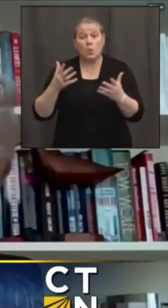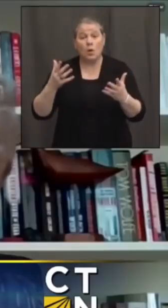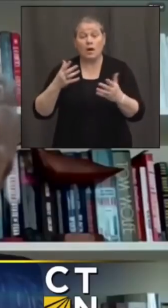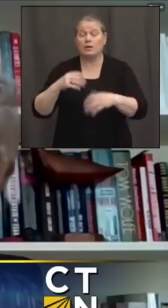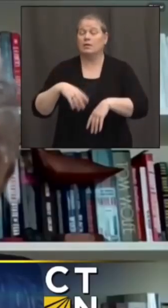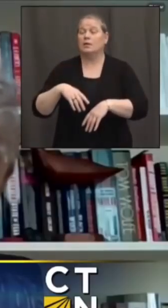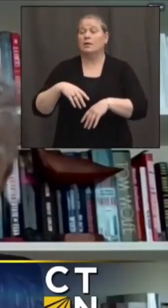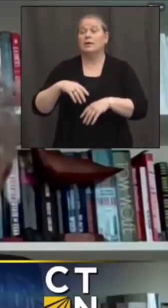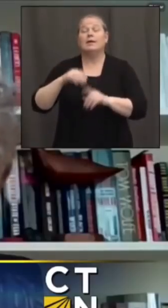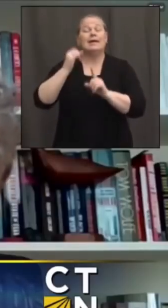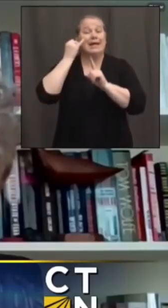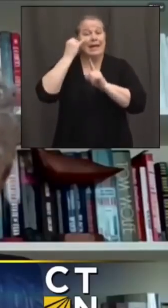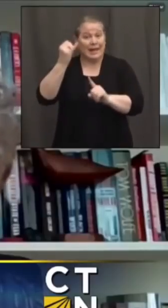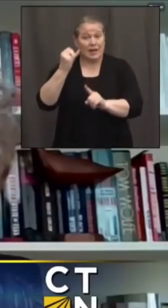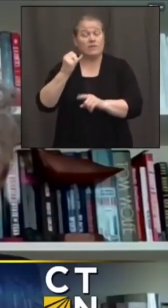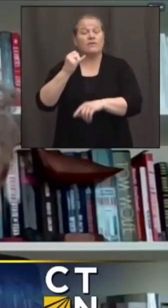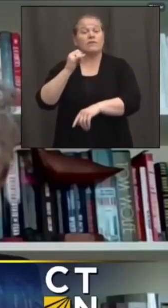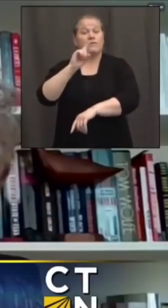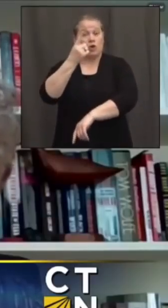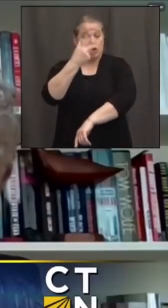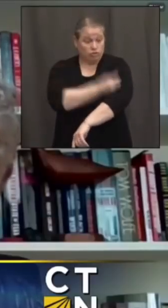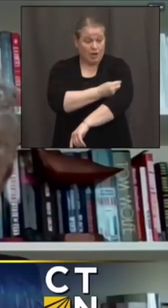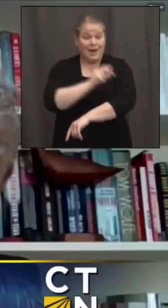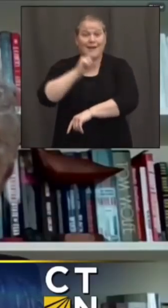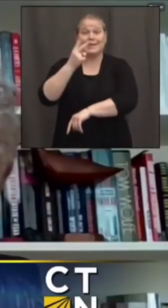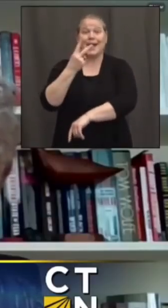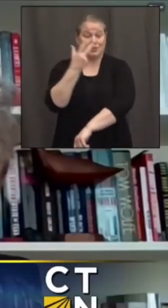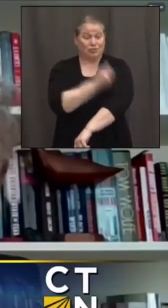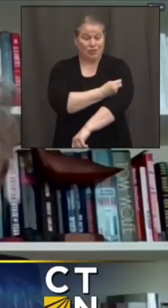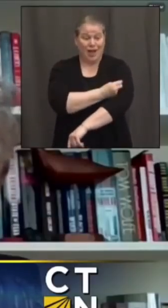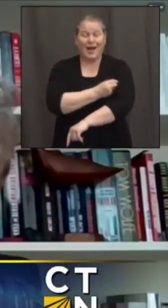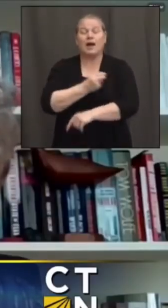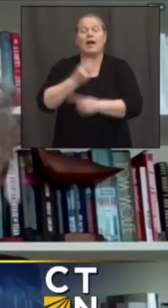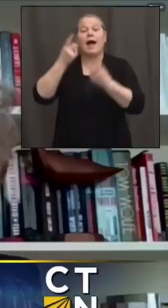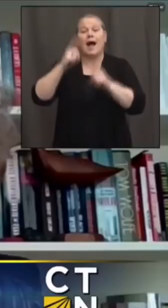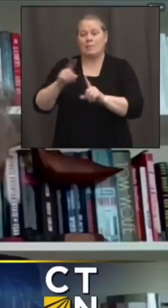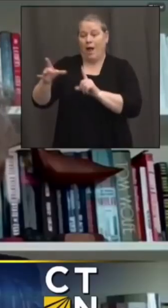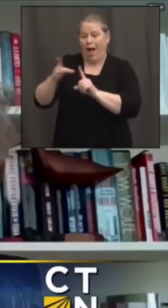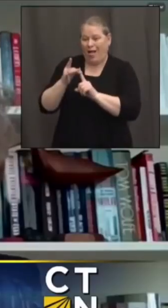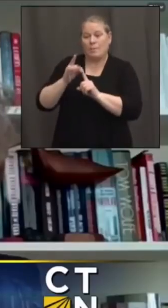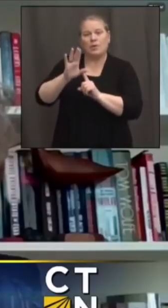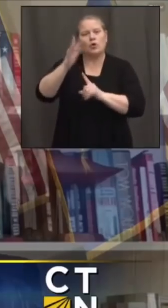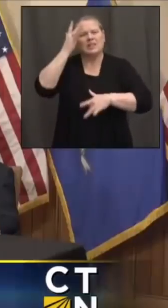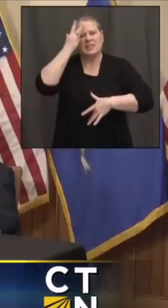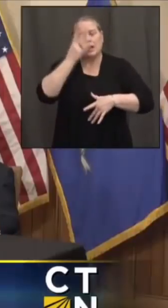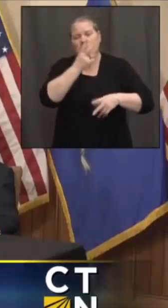you need to follow those masking and distancing guidelines until you're fully immunized.